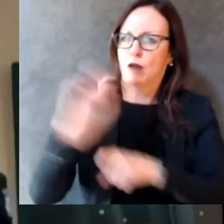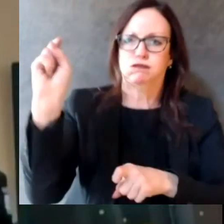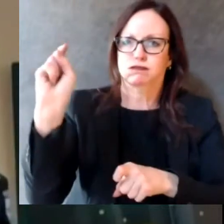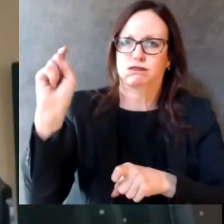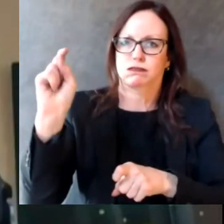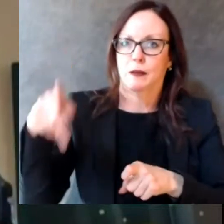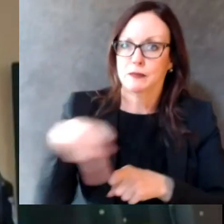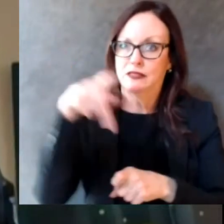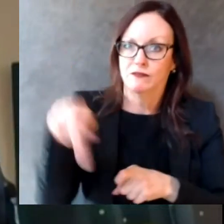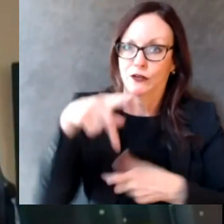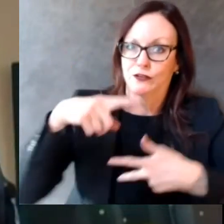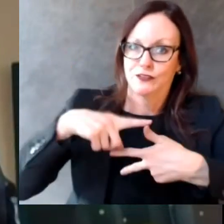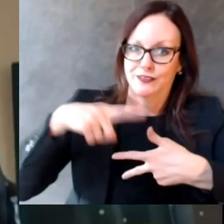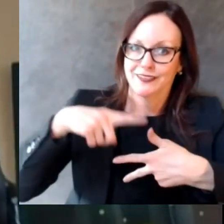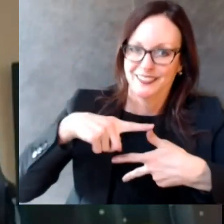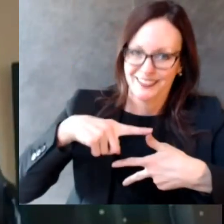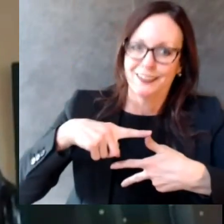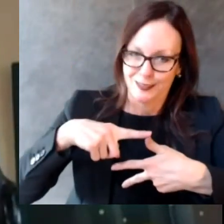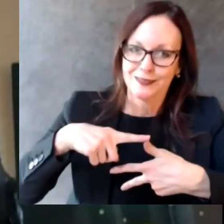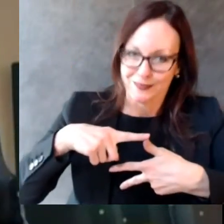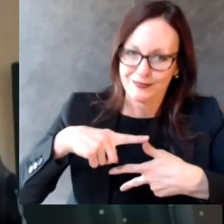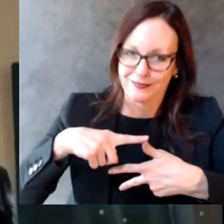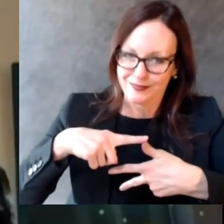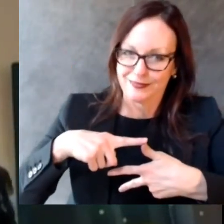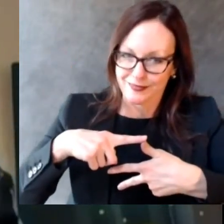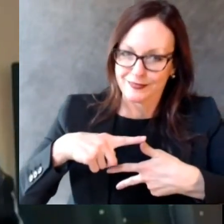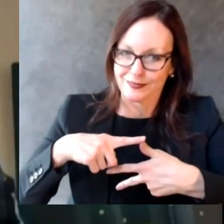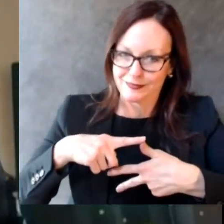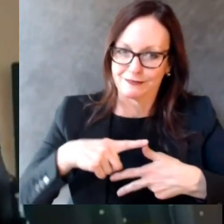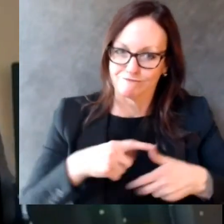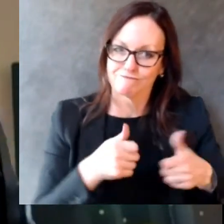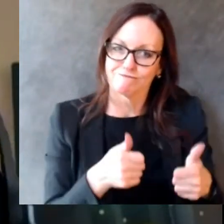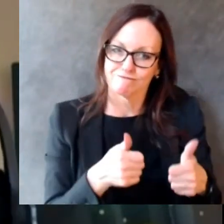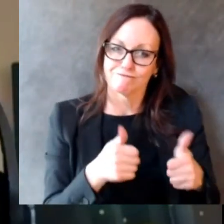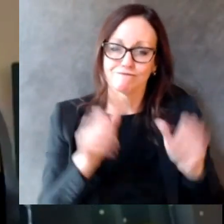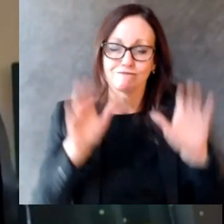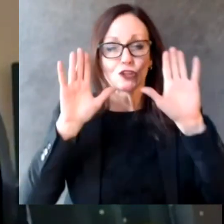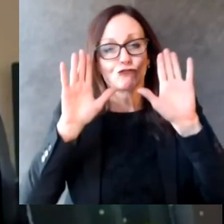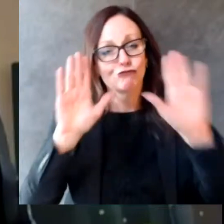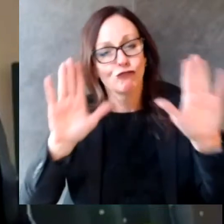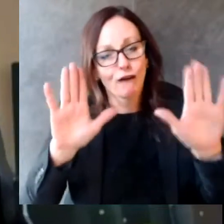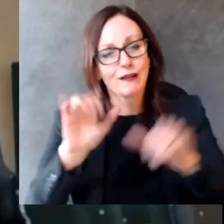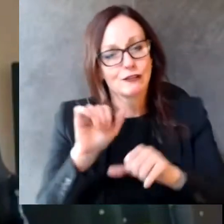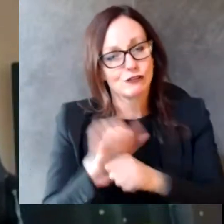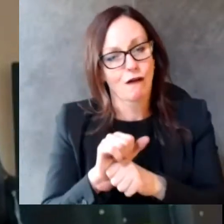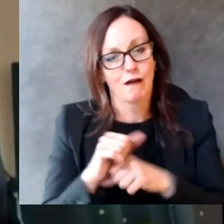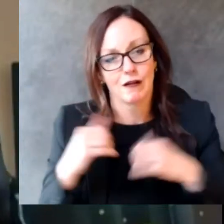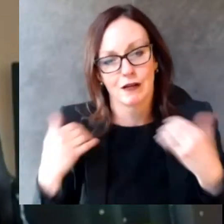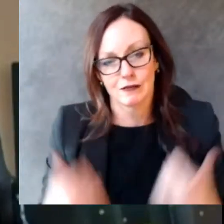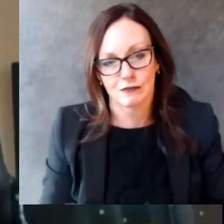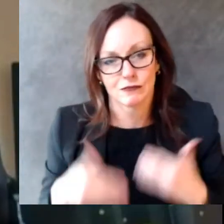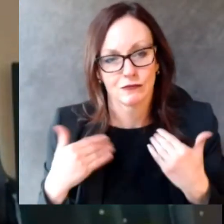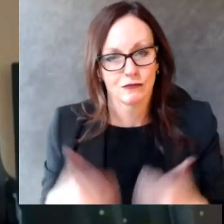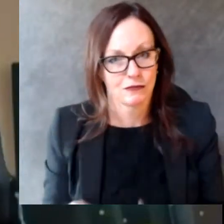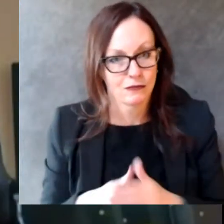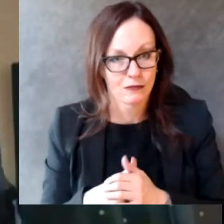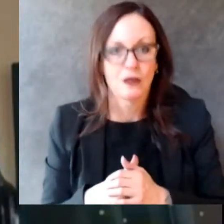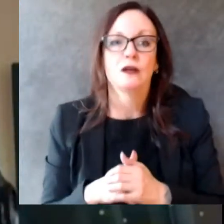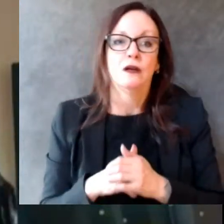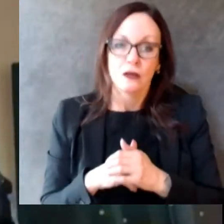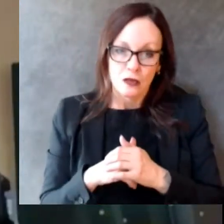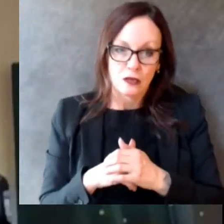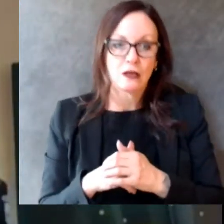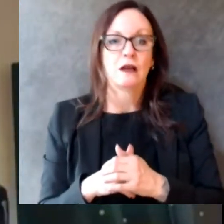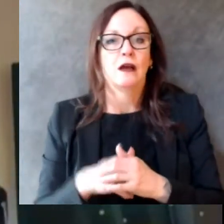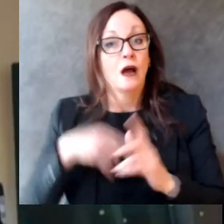Pfizer into rural areas of our state. Many states have primarily focused their Pfizer vaccine in urban areas where big